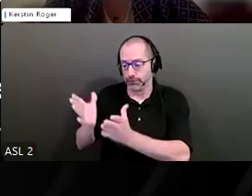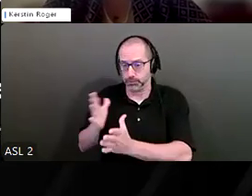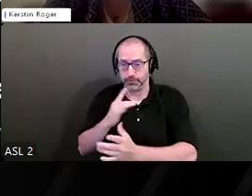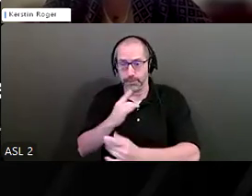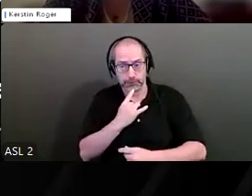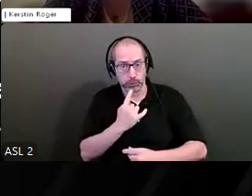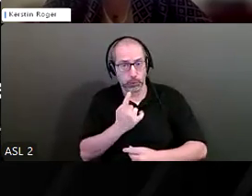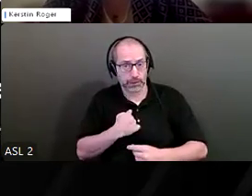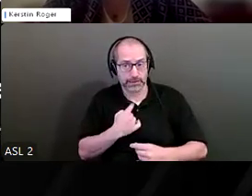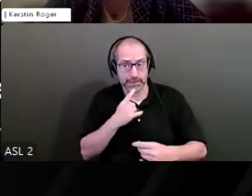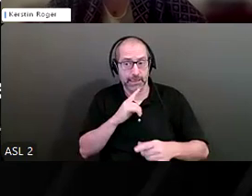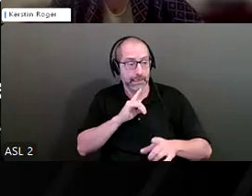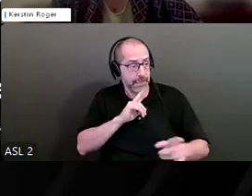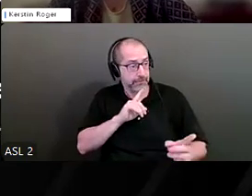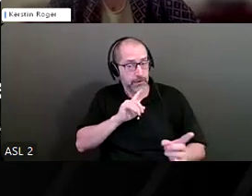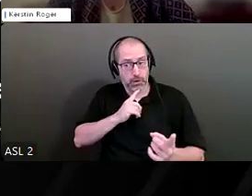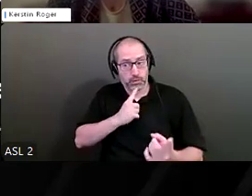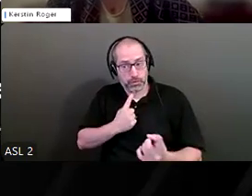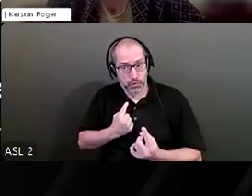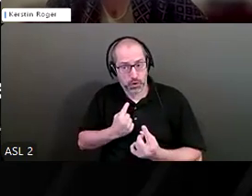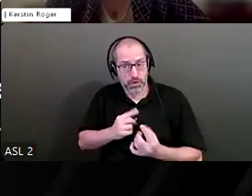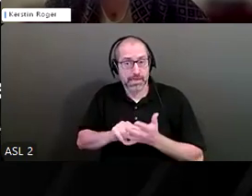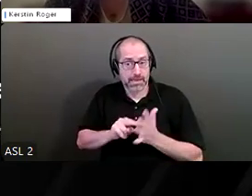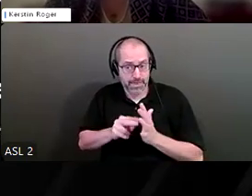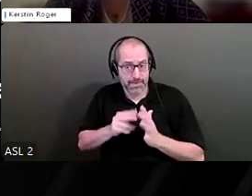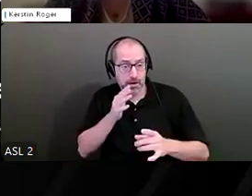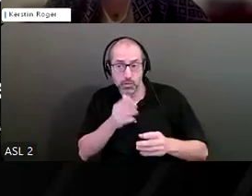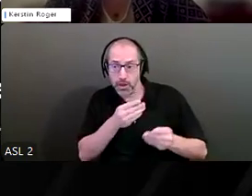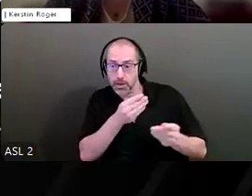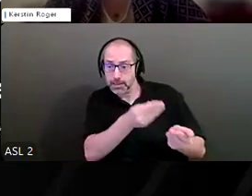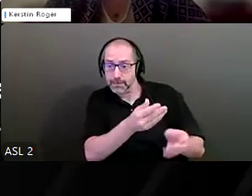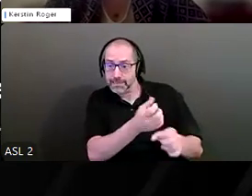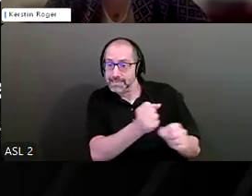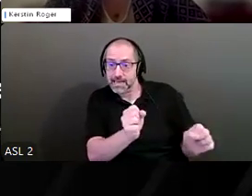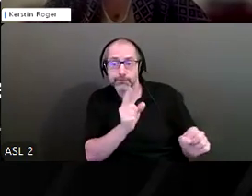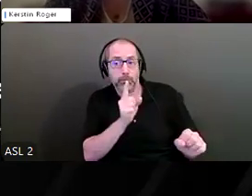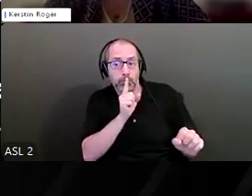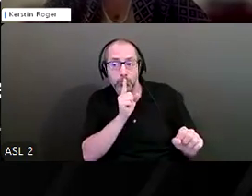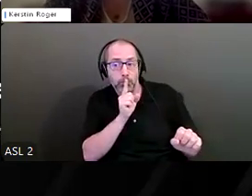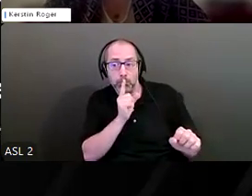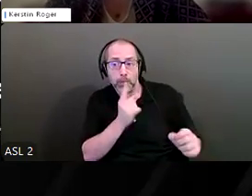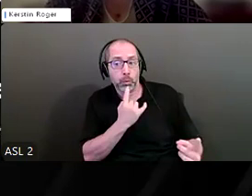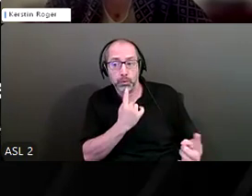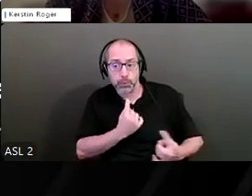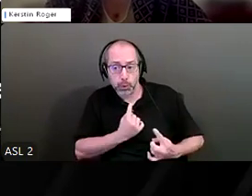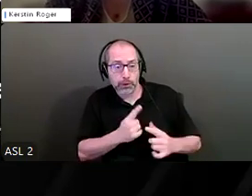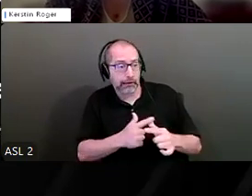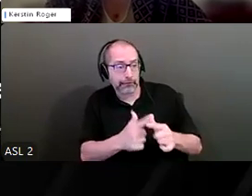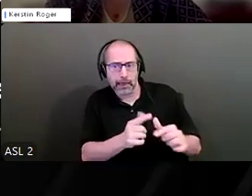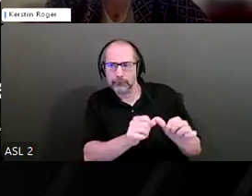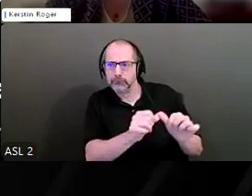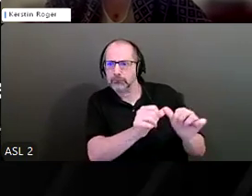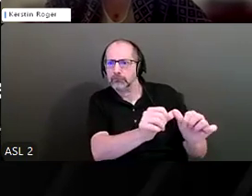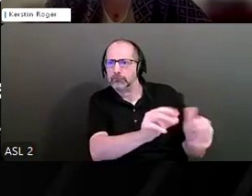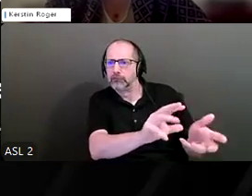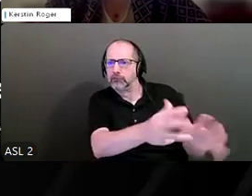necessarily ensure victim safety, and a study by DeLima and others also found that. And we also know